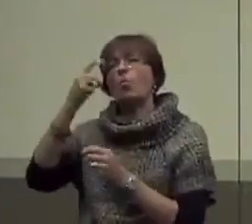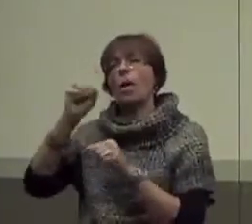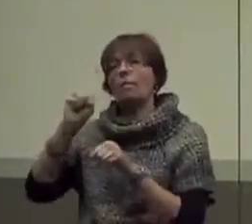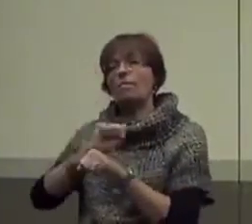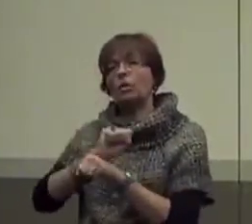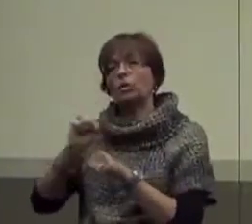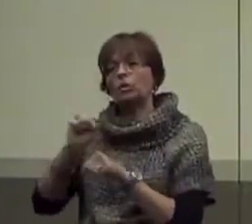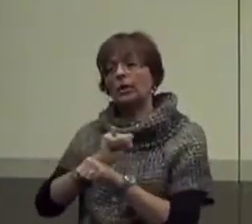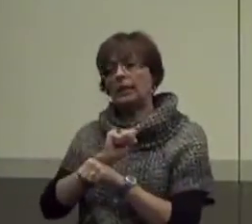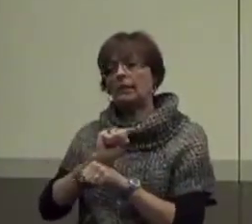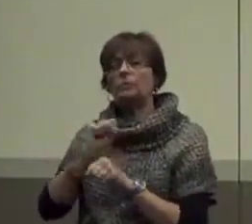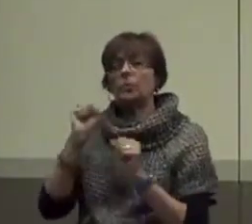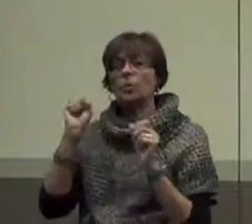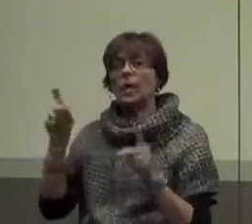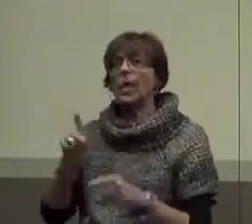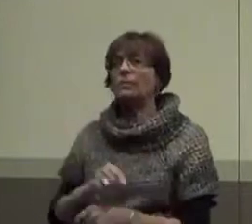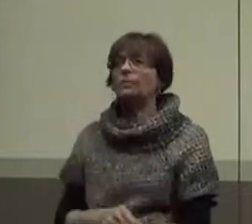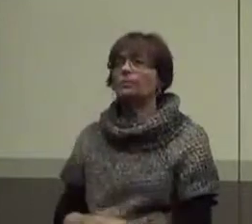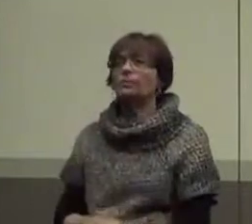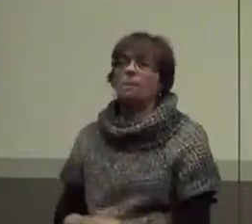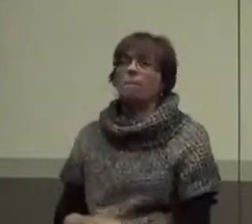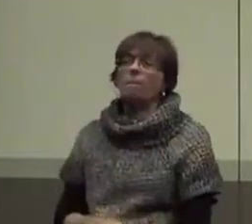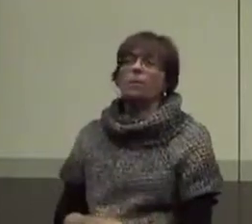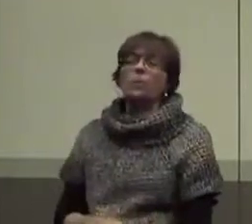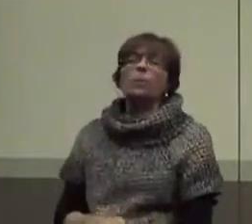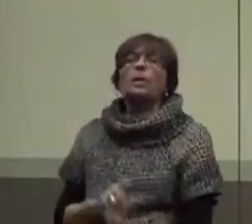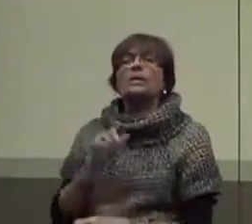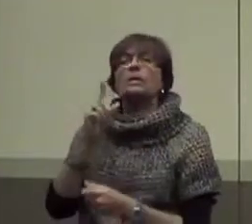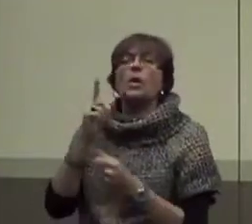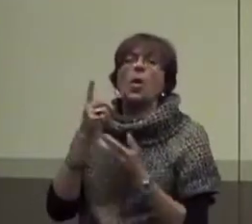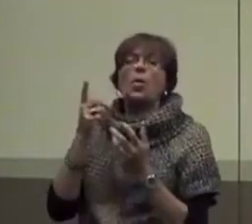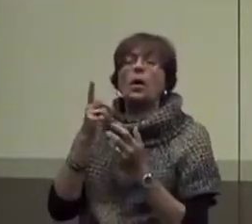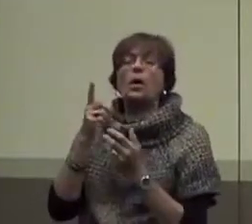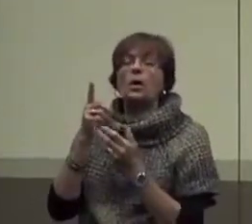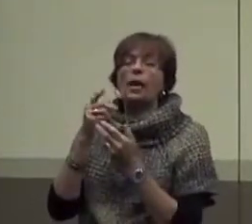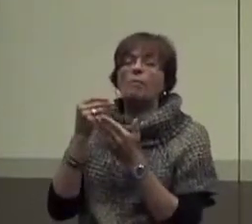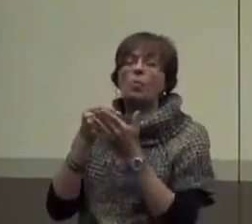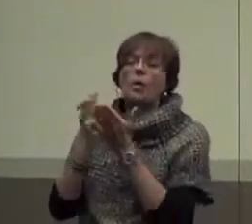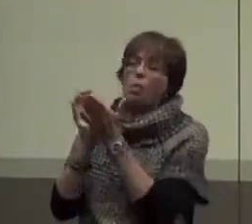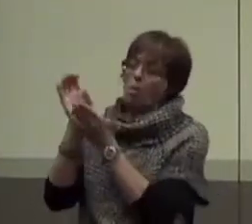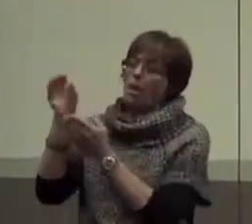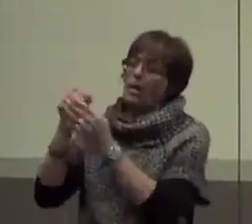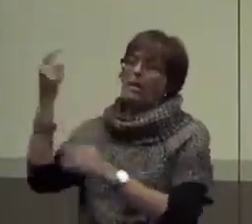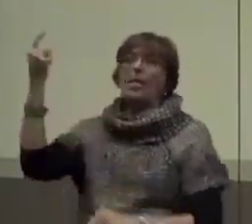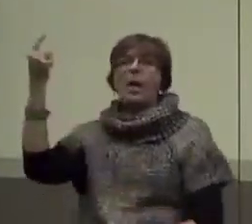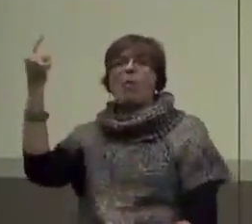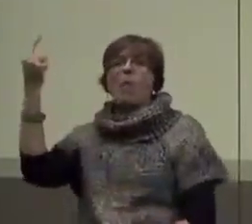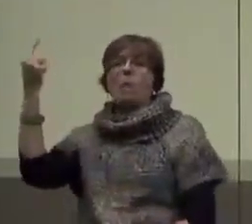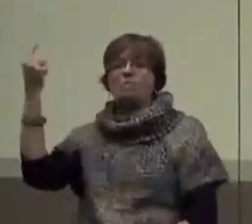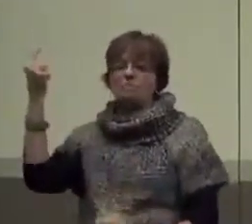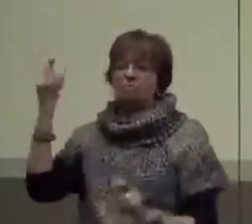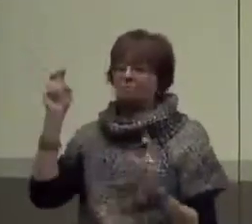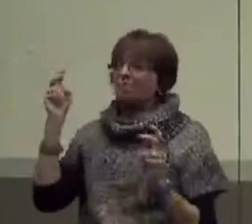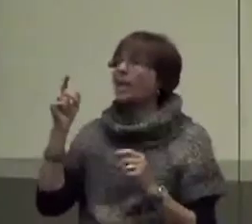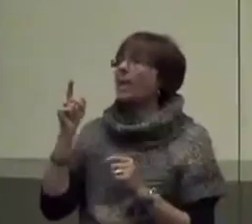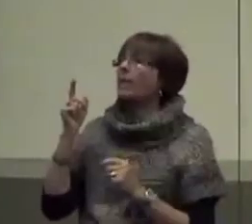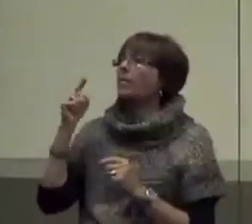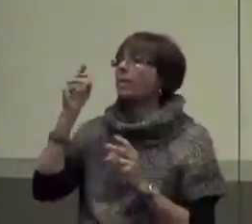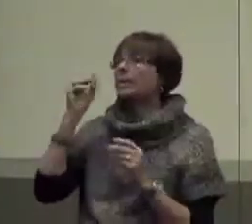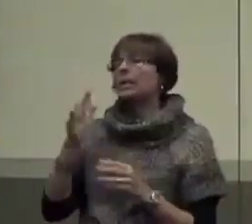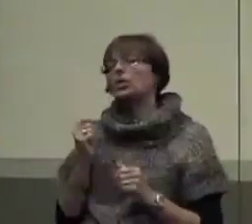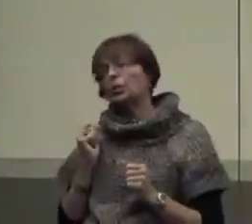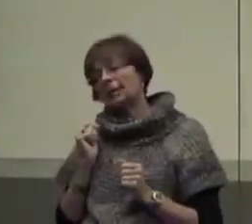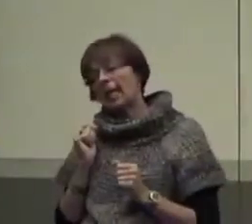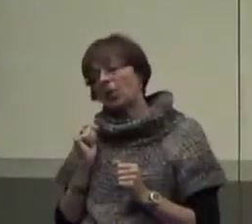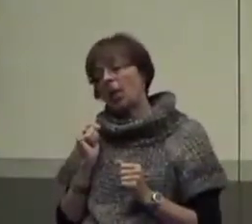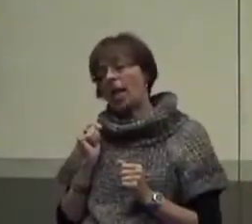function, okay? So they're kind of putting their money into that one. Now the teacher's kind of like,